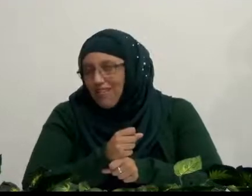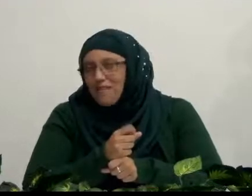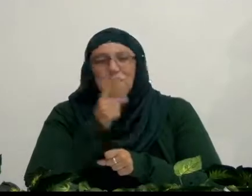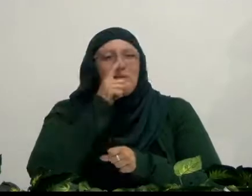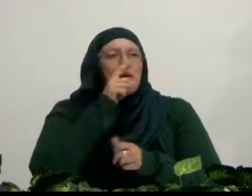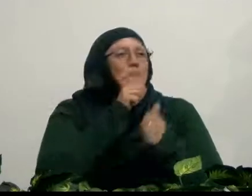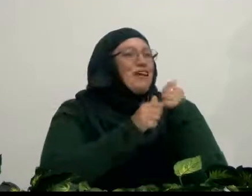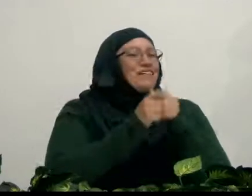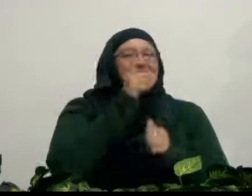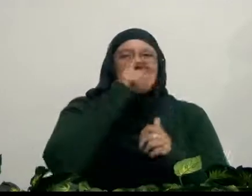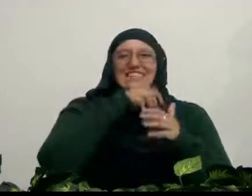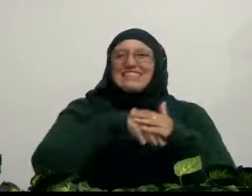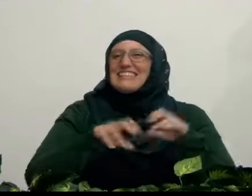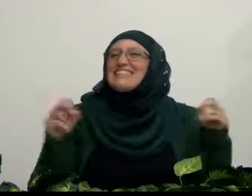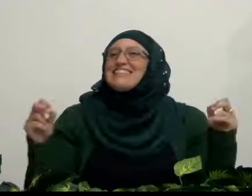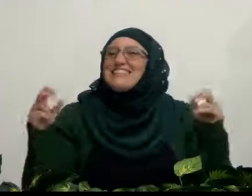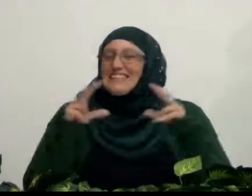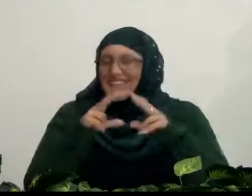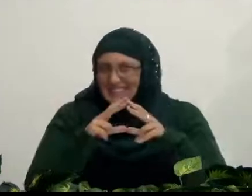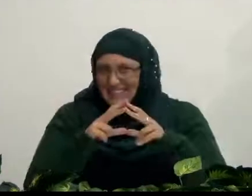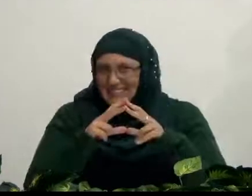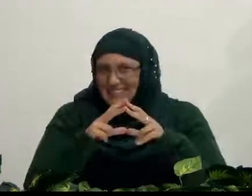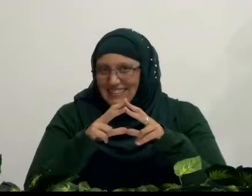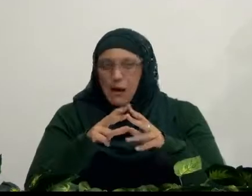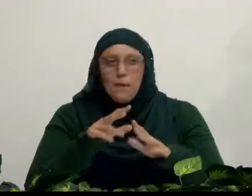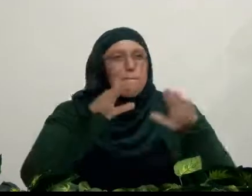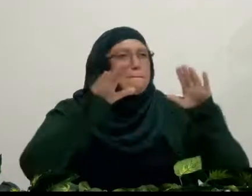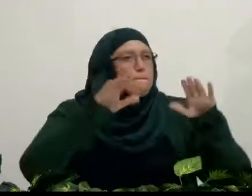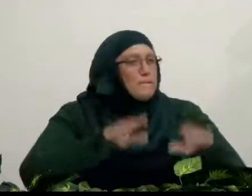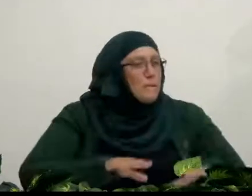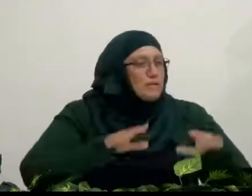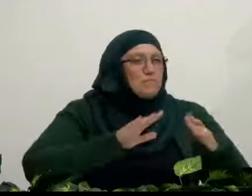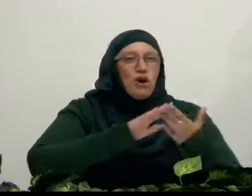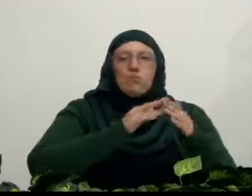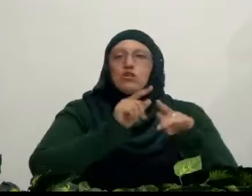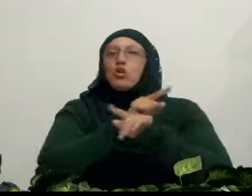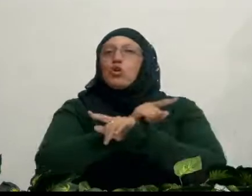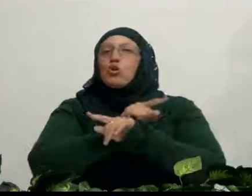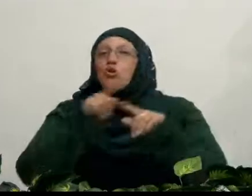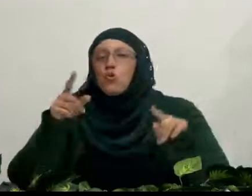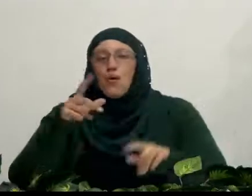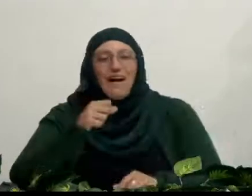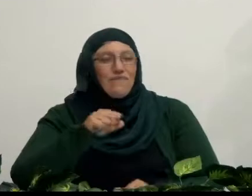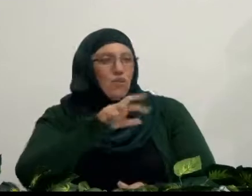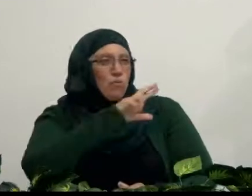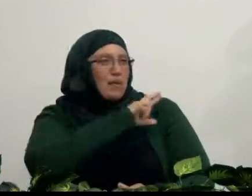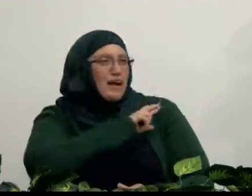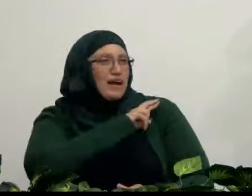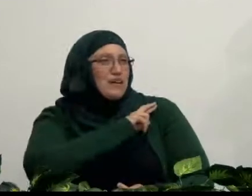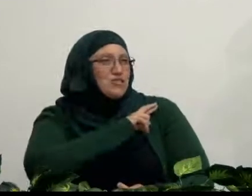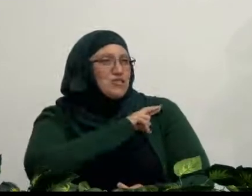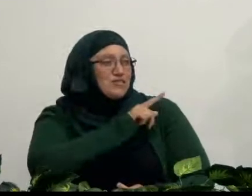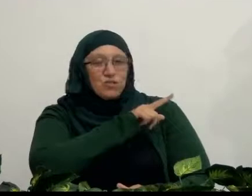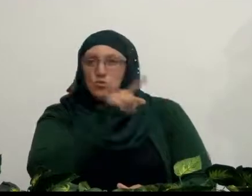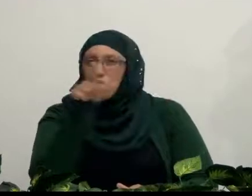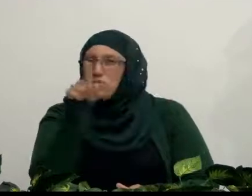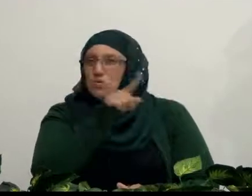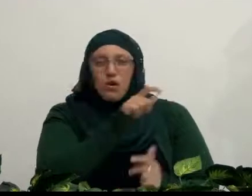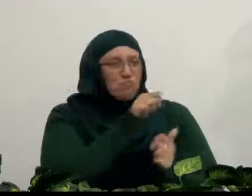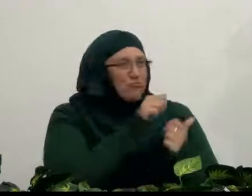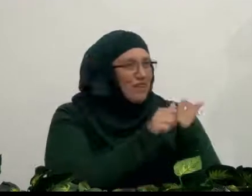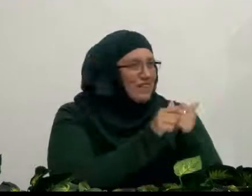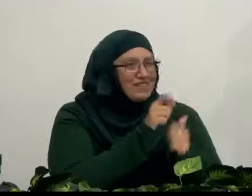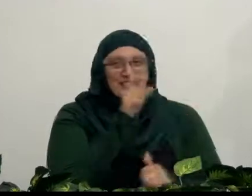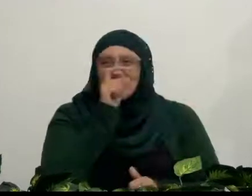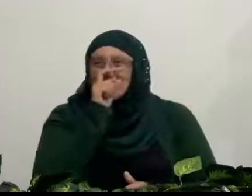understand. Every citizen of Sydney, Muslim community, you have an obligation. Your brother and sisters and brothers, they